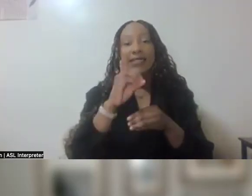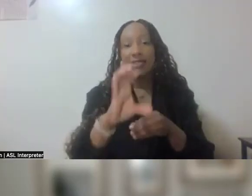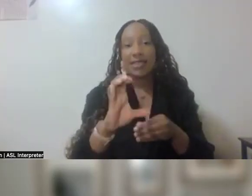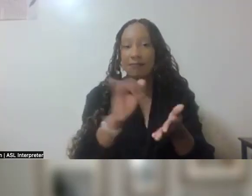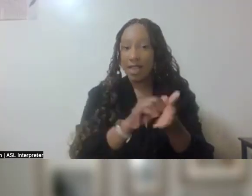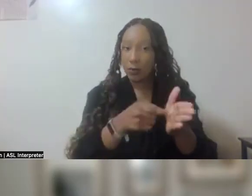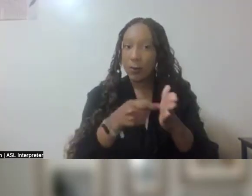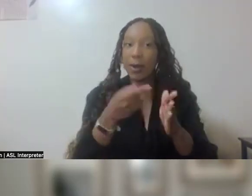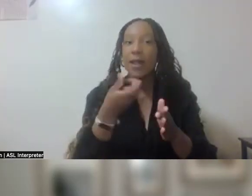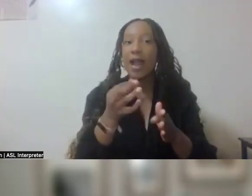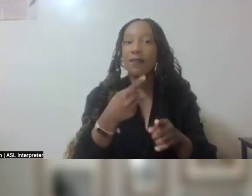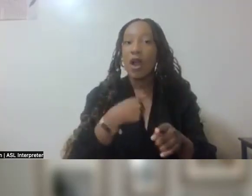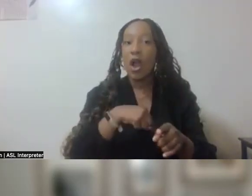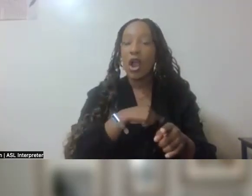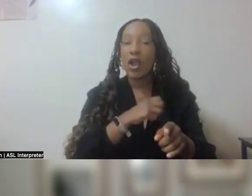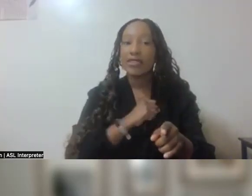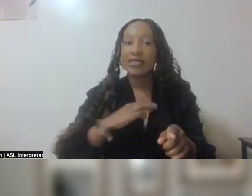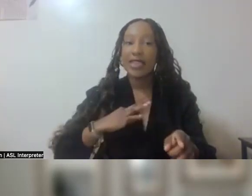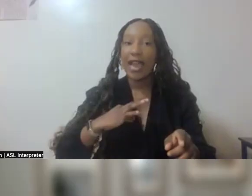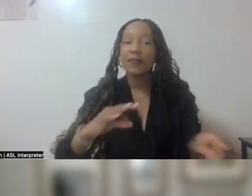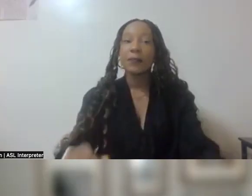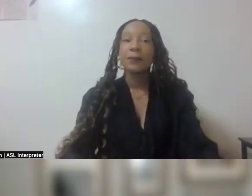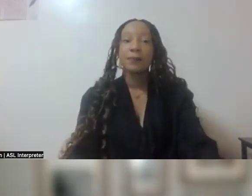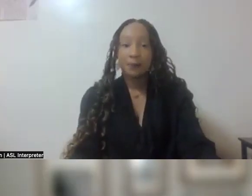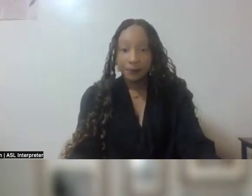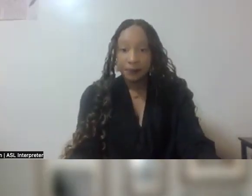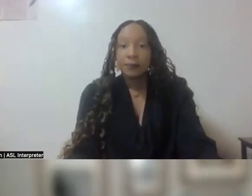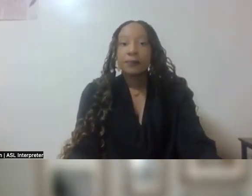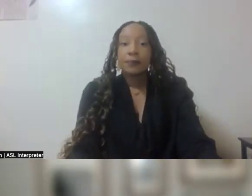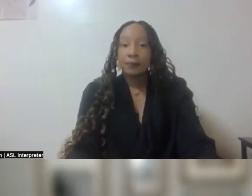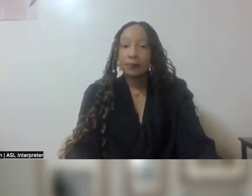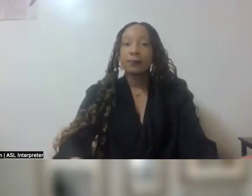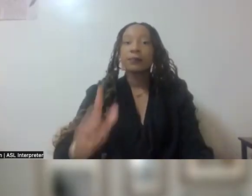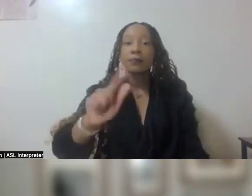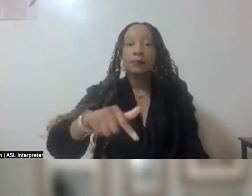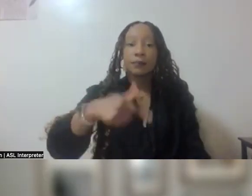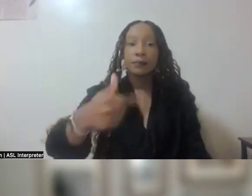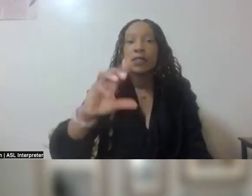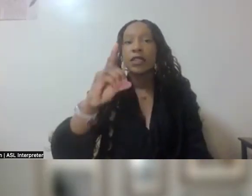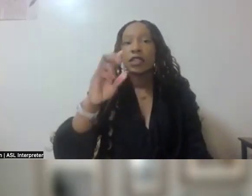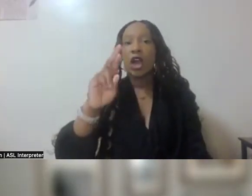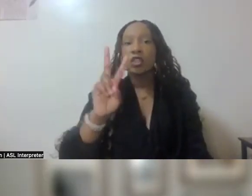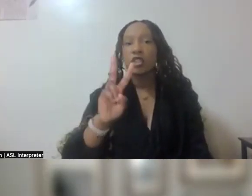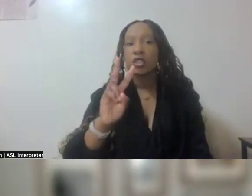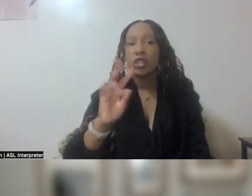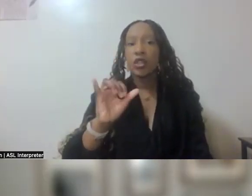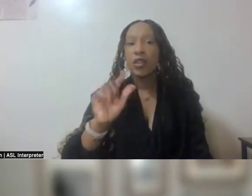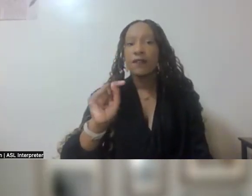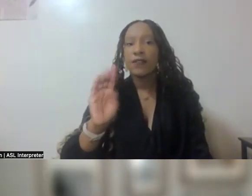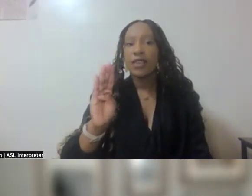Okay, awesome. Thank you. Dr. Wittberg, let me send this one your way. I would like to know about